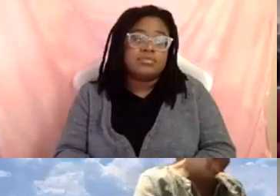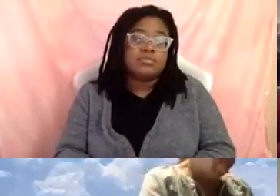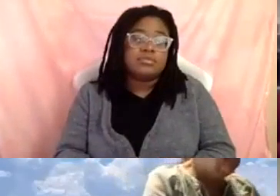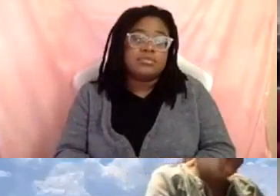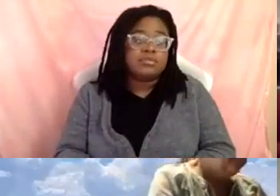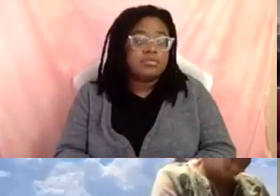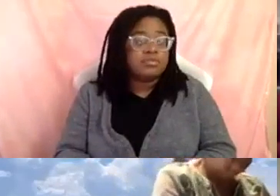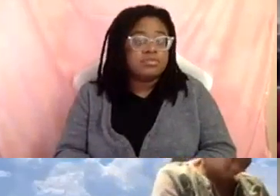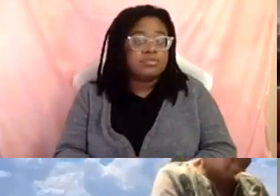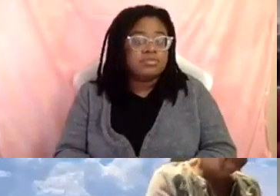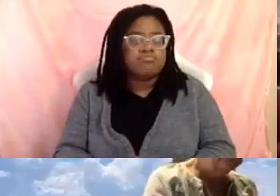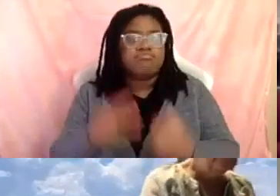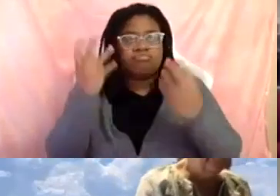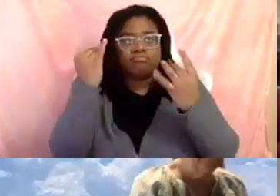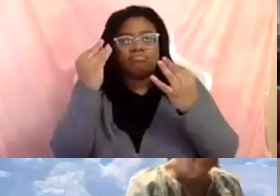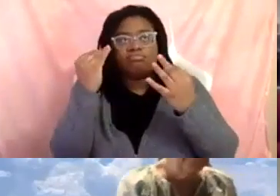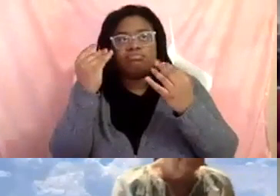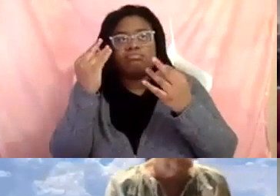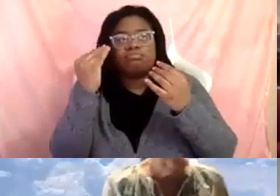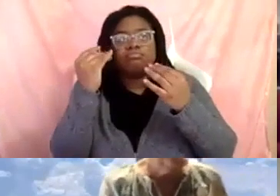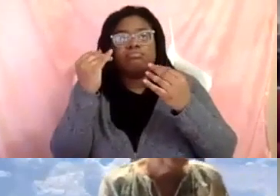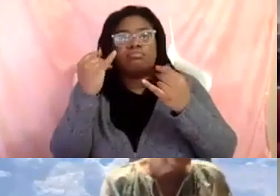It's making me think about